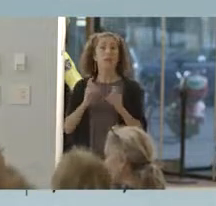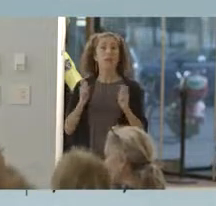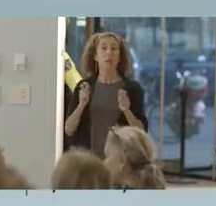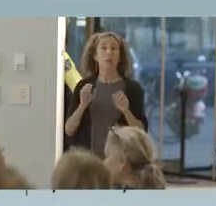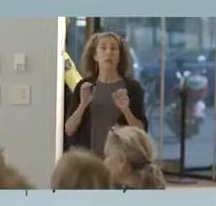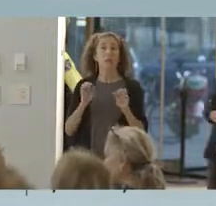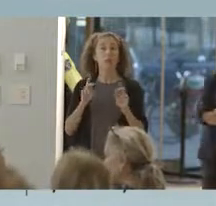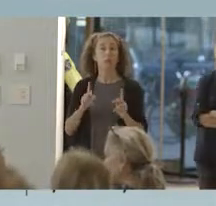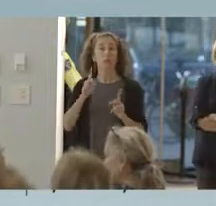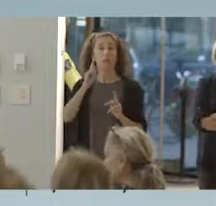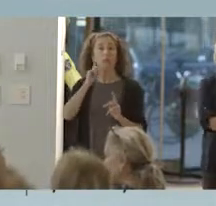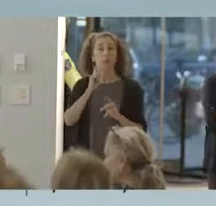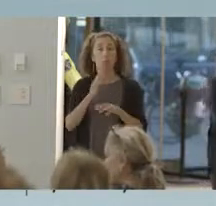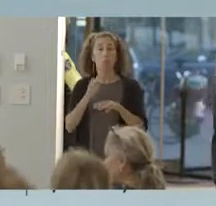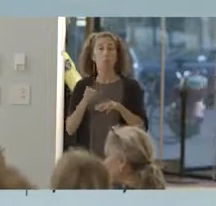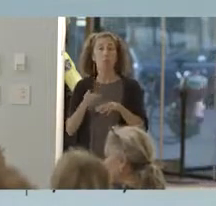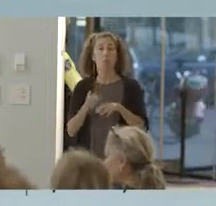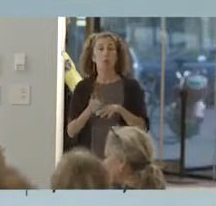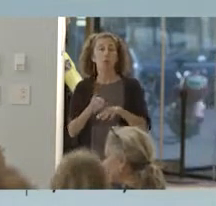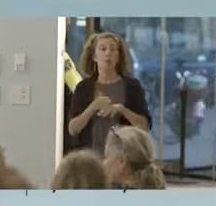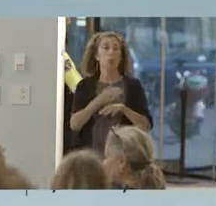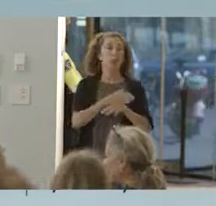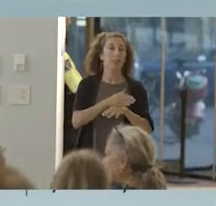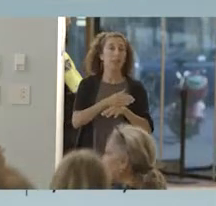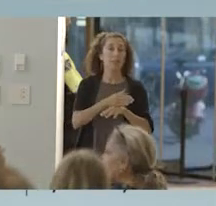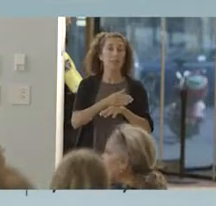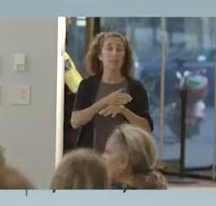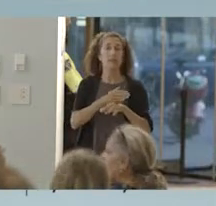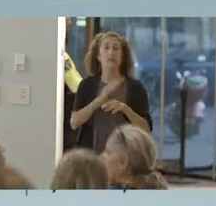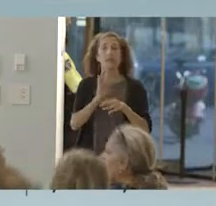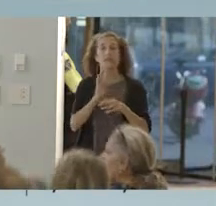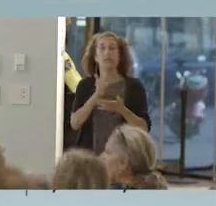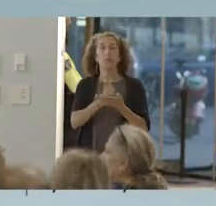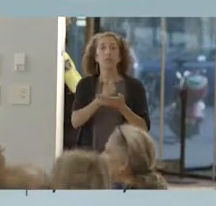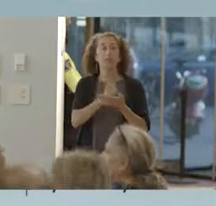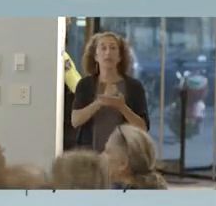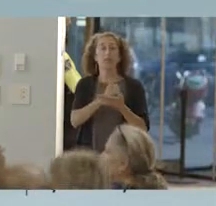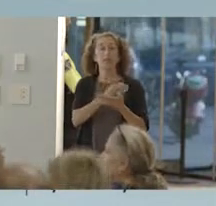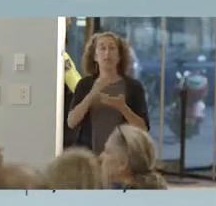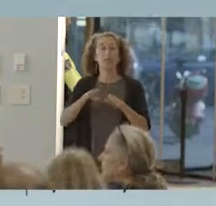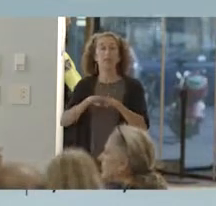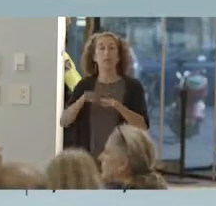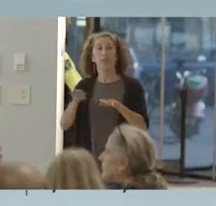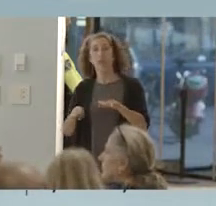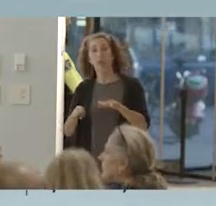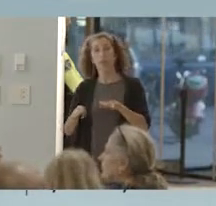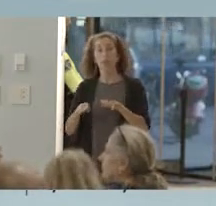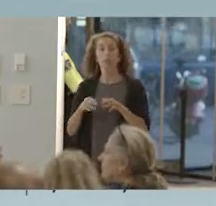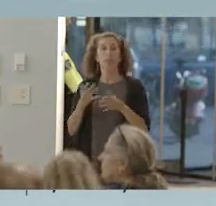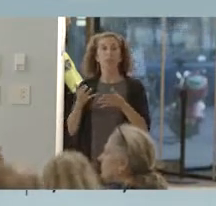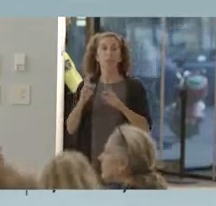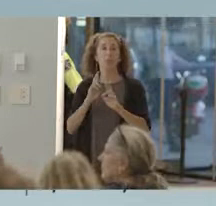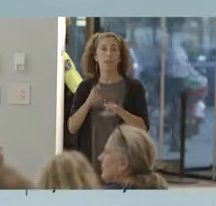increased ecological interventions and step downs and being able to interact with the river and the cove,